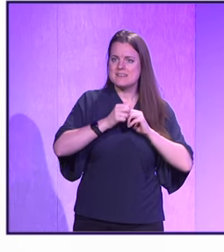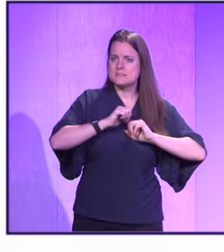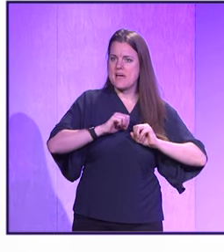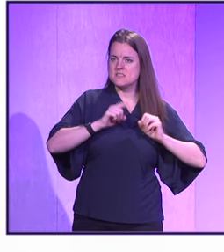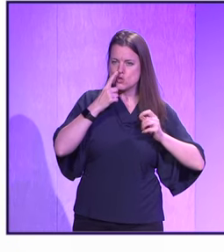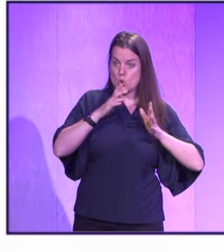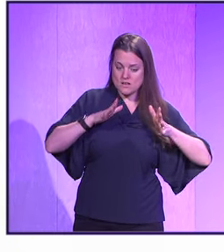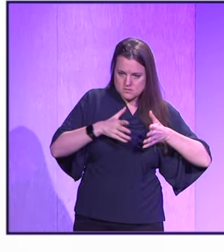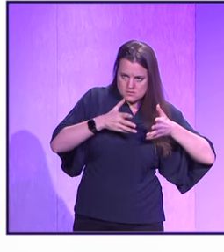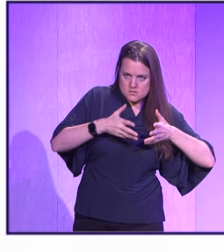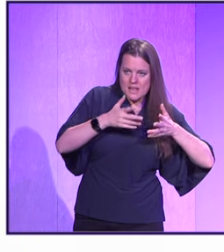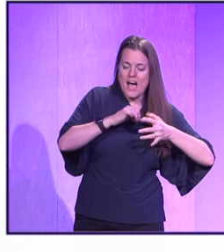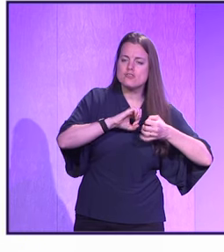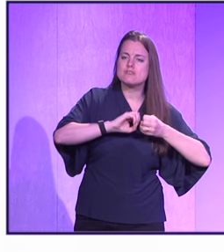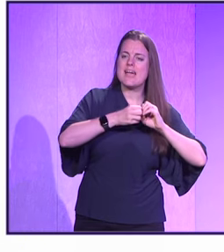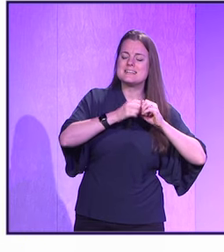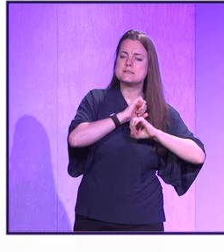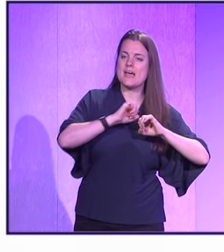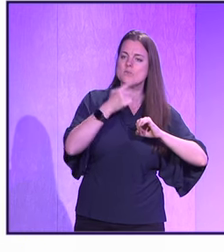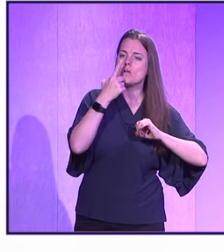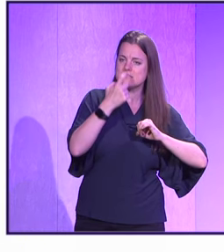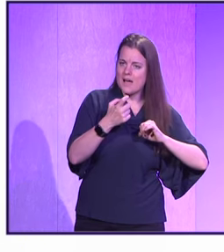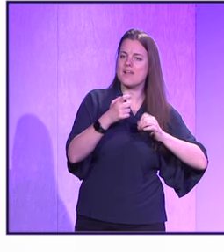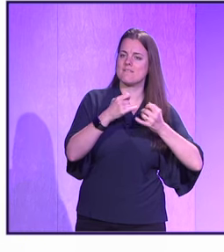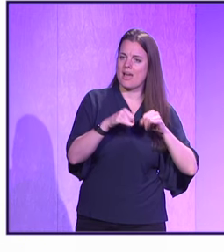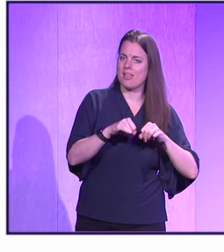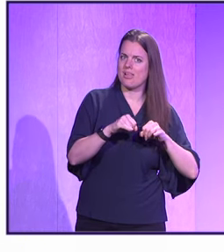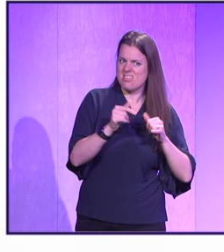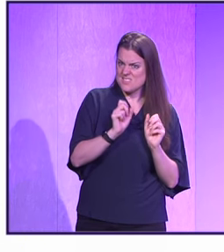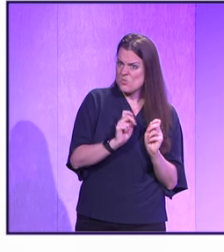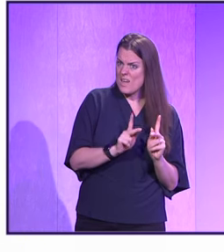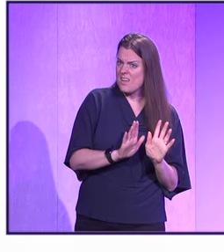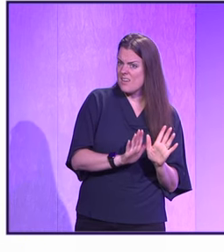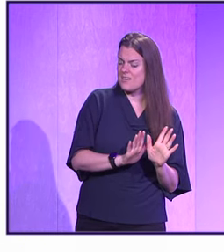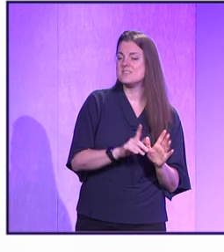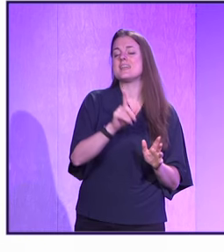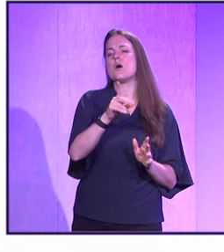to incubate and experiment in a safe environment where it was okay to fail.